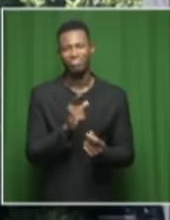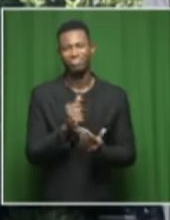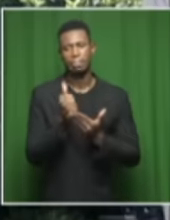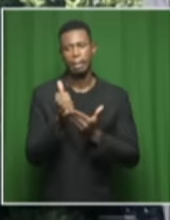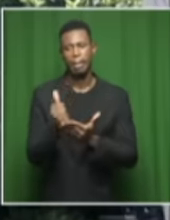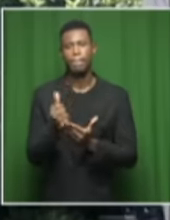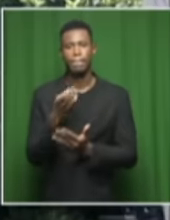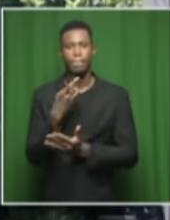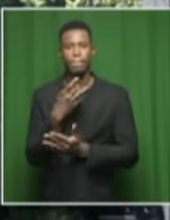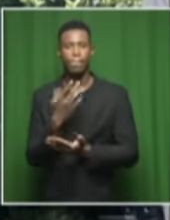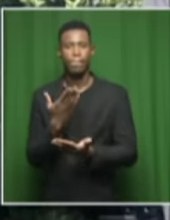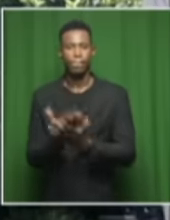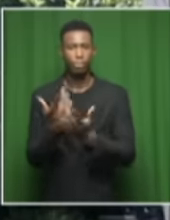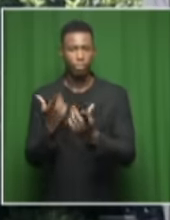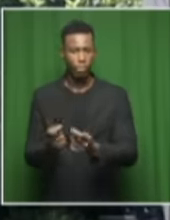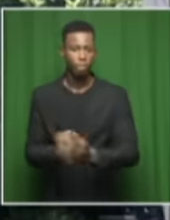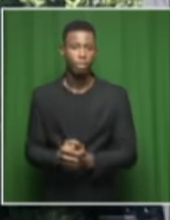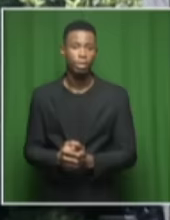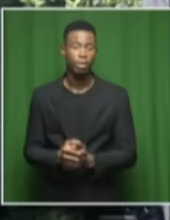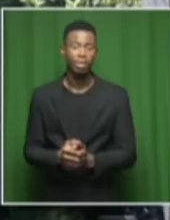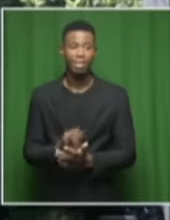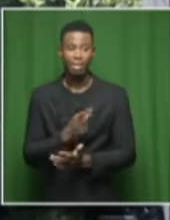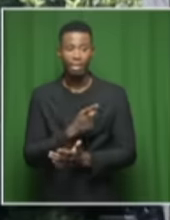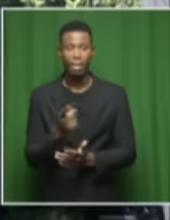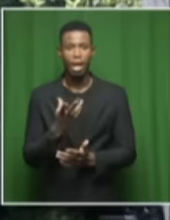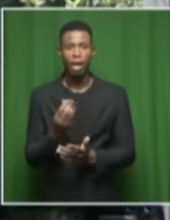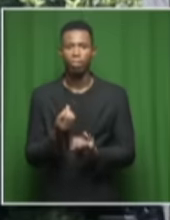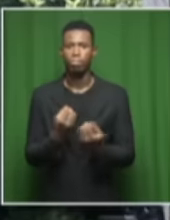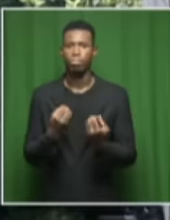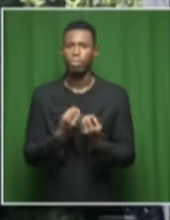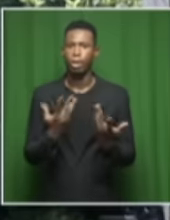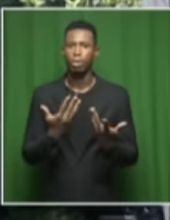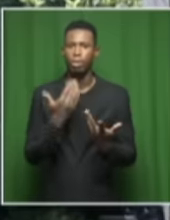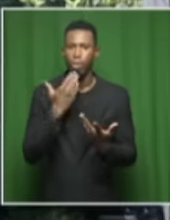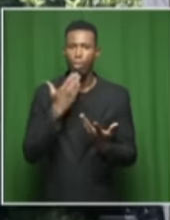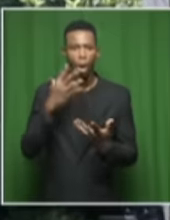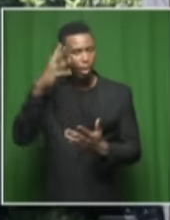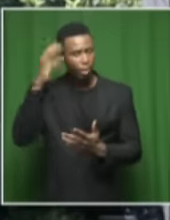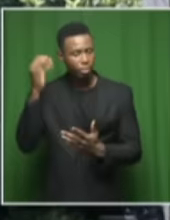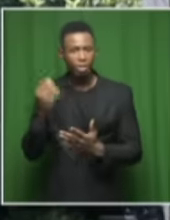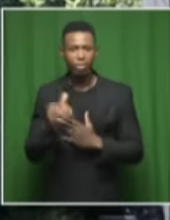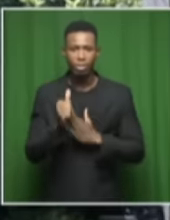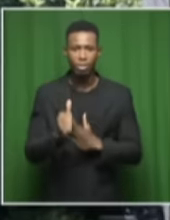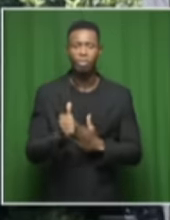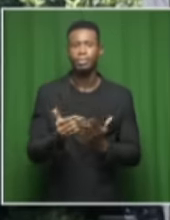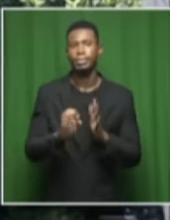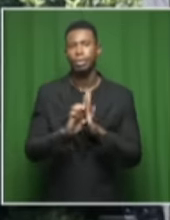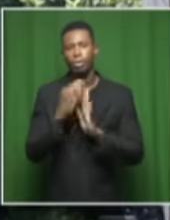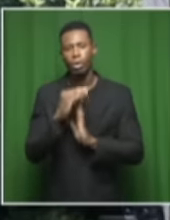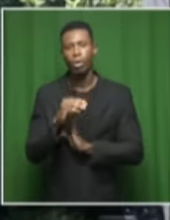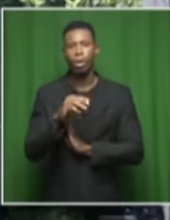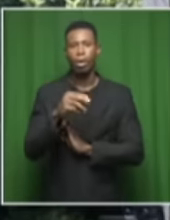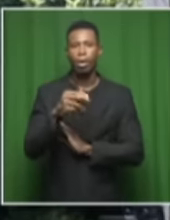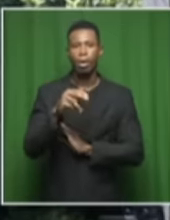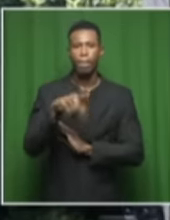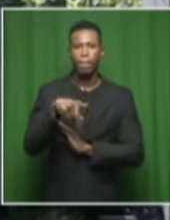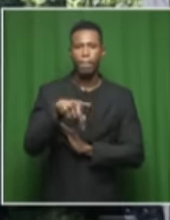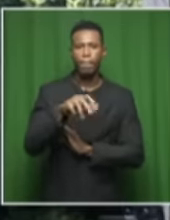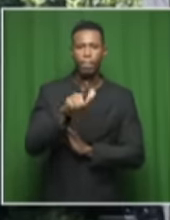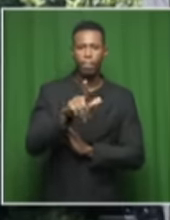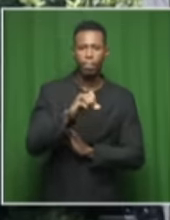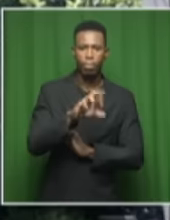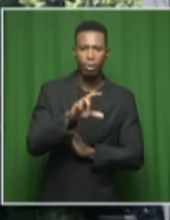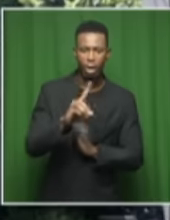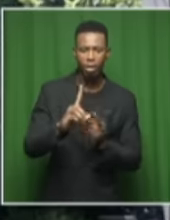then, like you mentioned, having all that leadership in the team as well, Andre Pollard, Eben Etzebeth, of course,